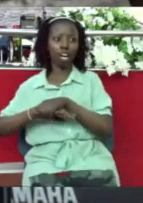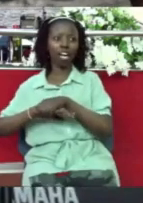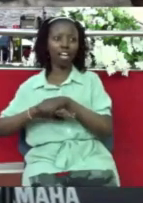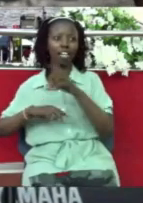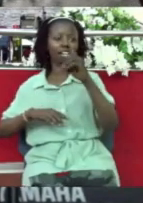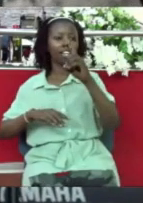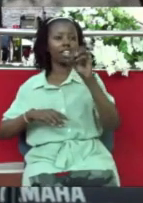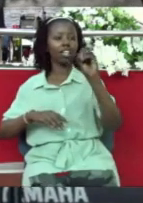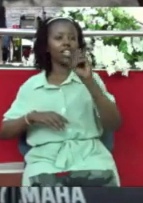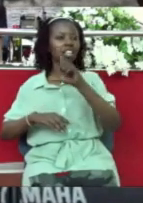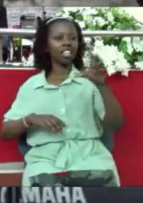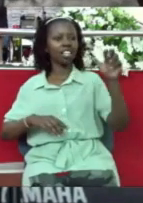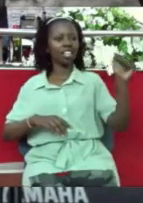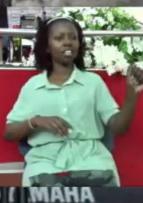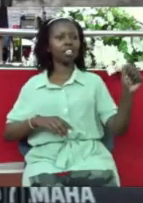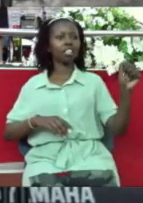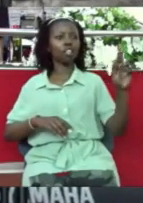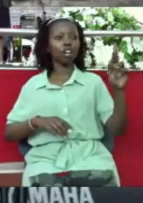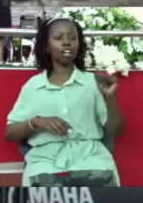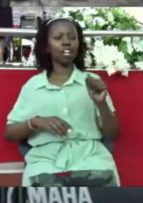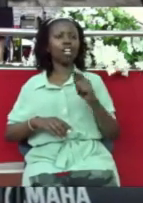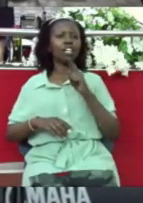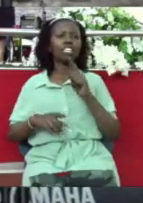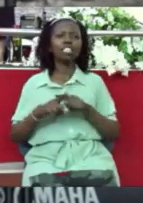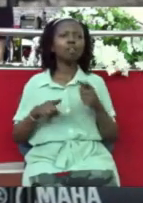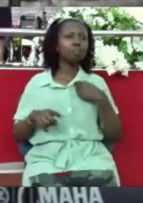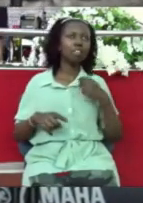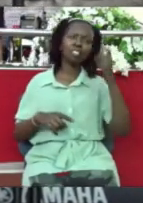I don't dream that it should go back there.